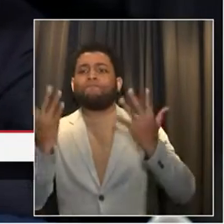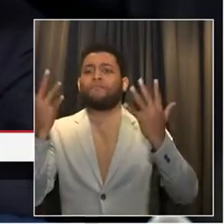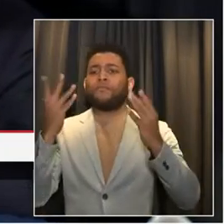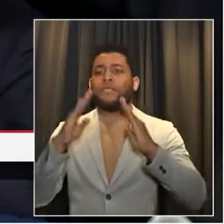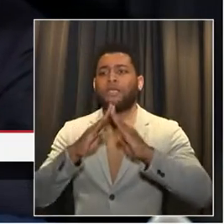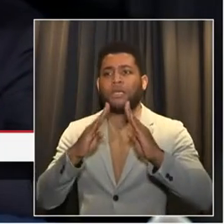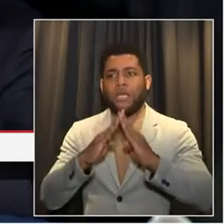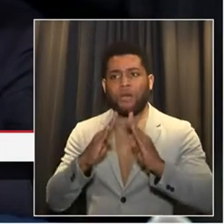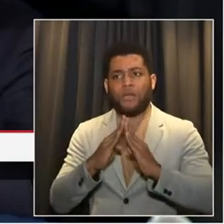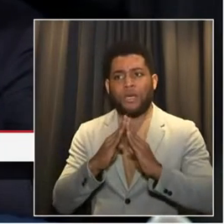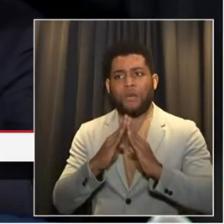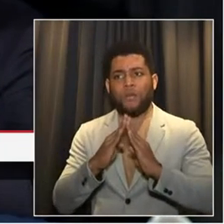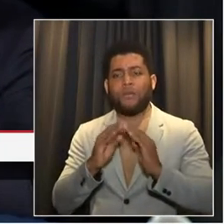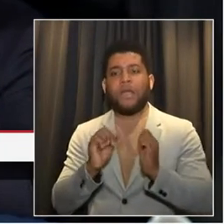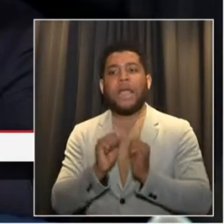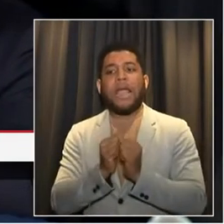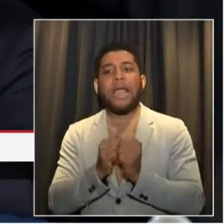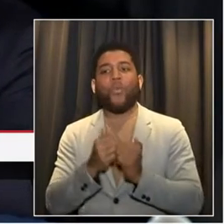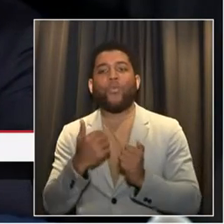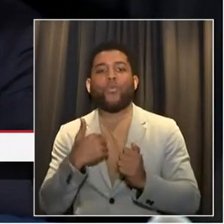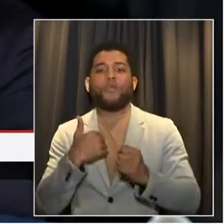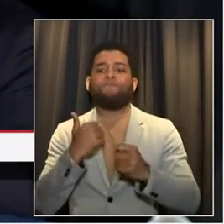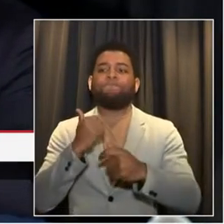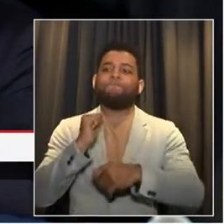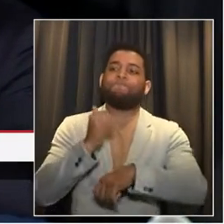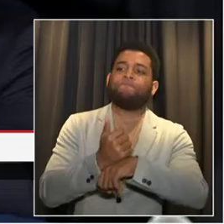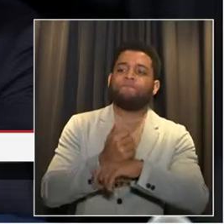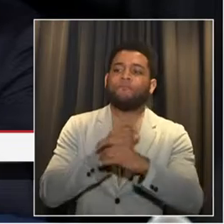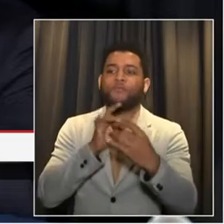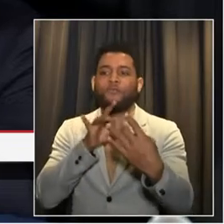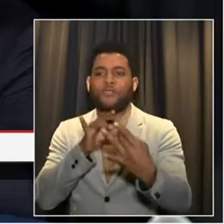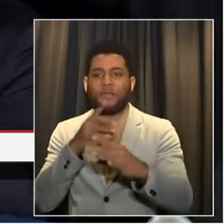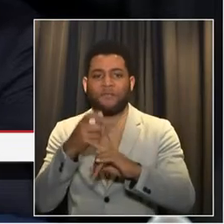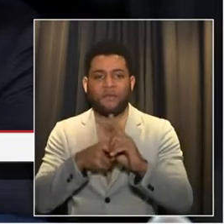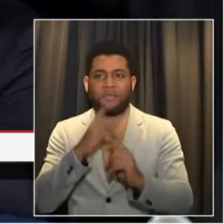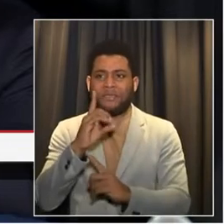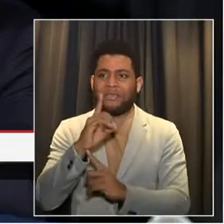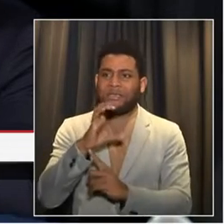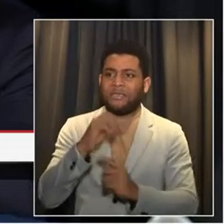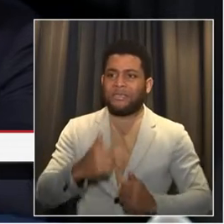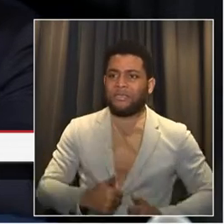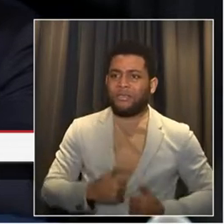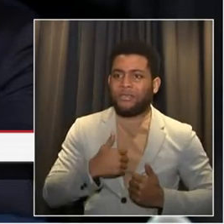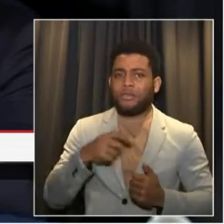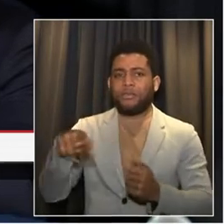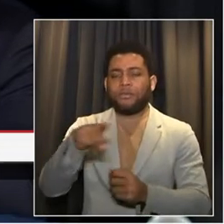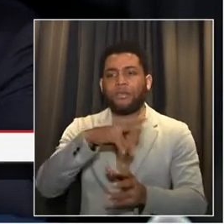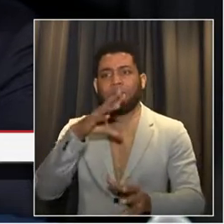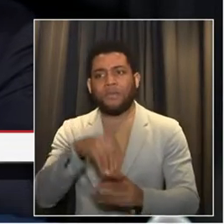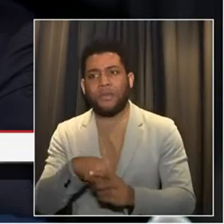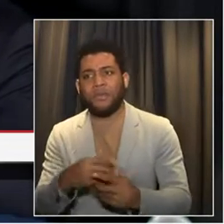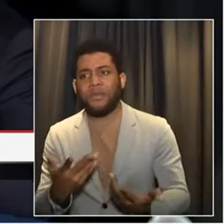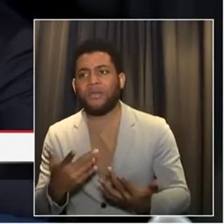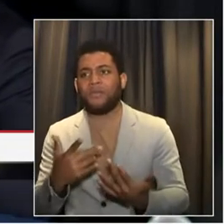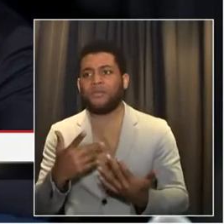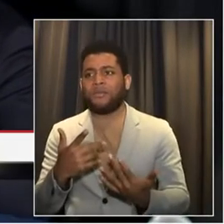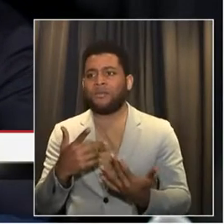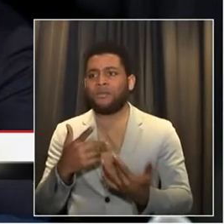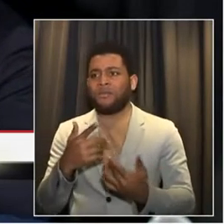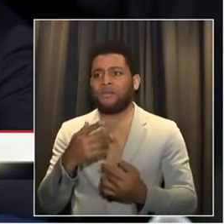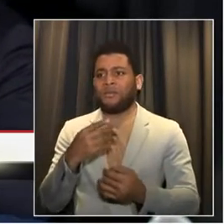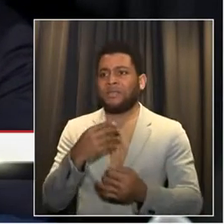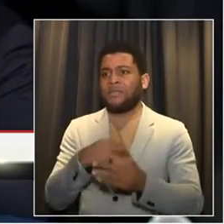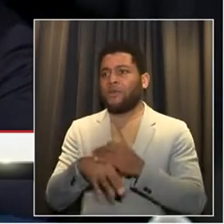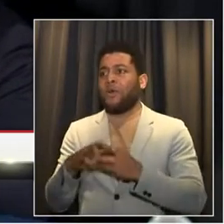loop with district residents so that they could be a part of this process versus having an end product at the end of the year to